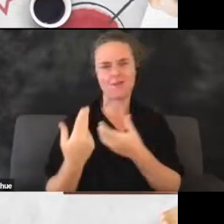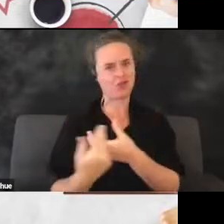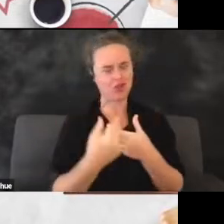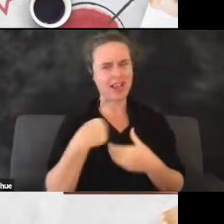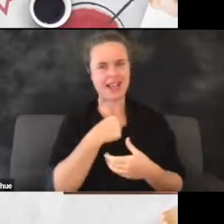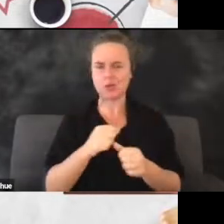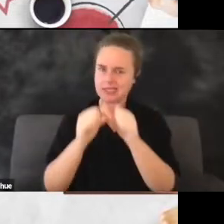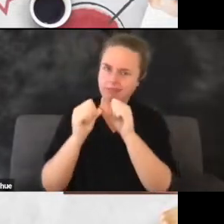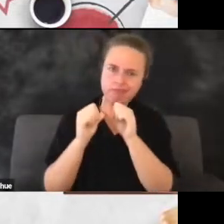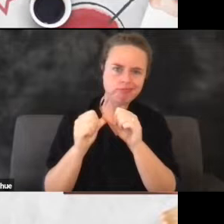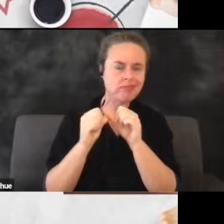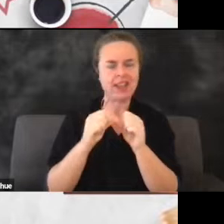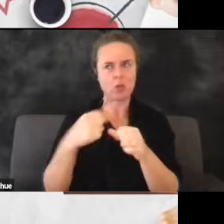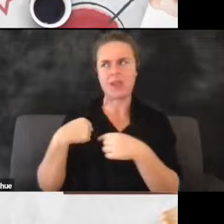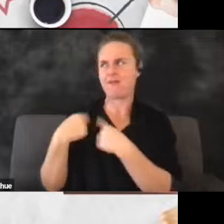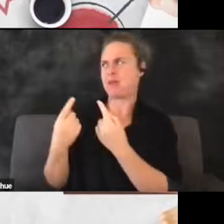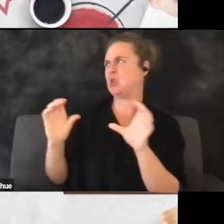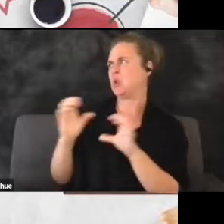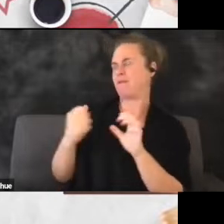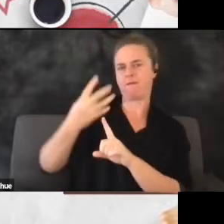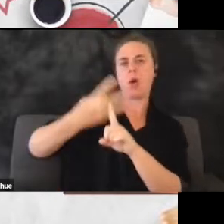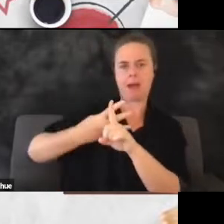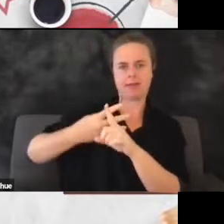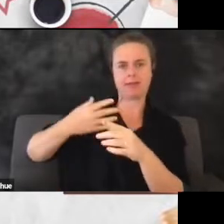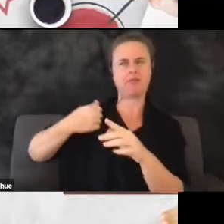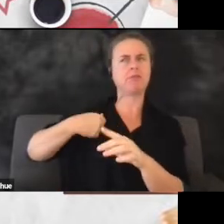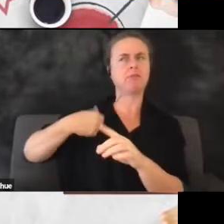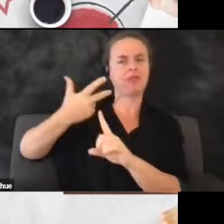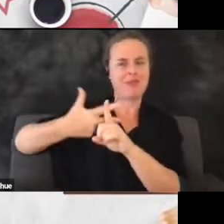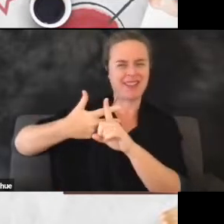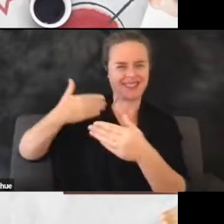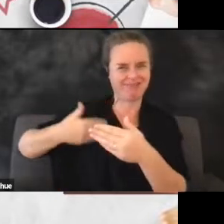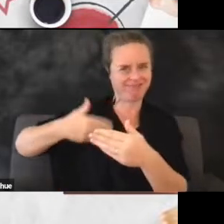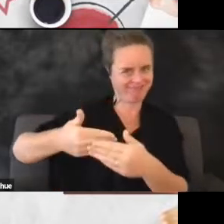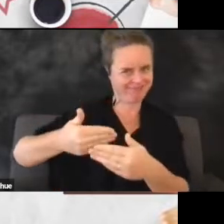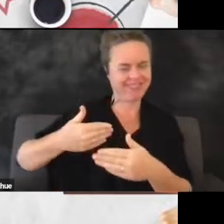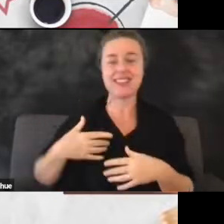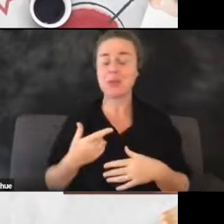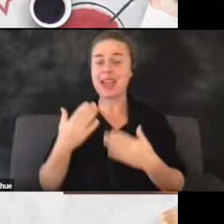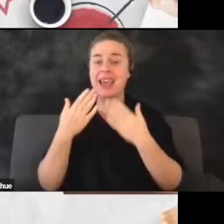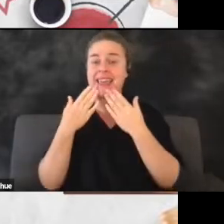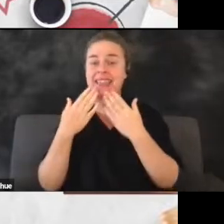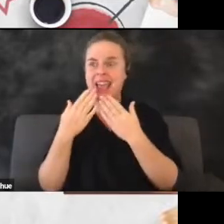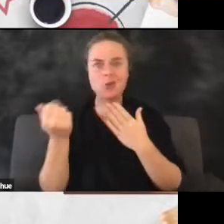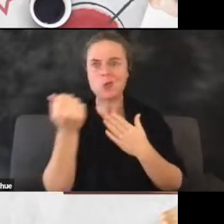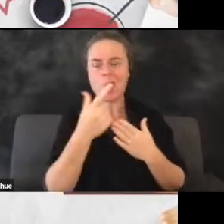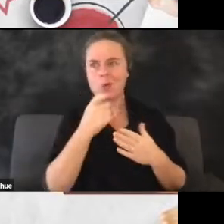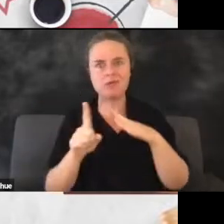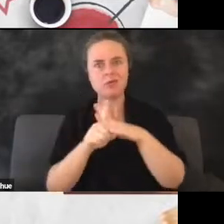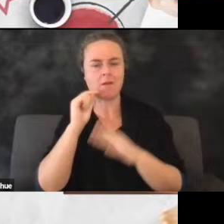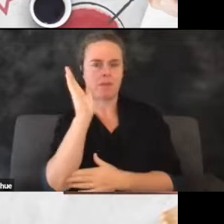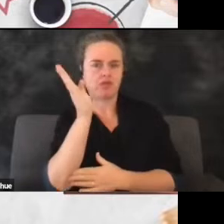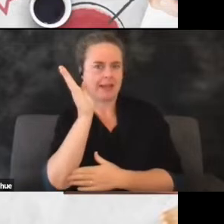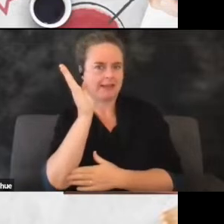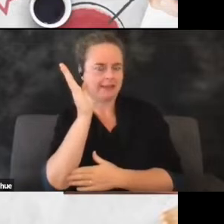that we've been doing now for 4 months or 3 months. Thank you to all of the presenters. We've got some